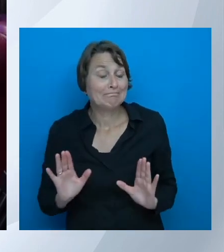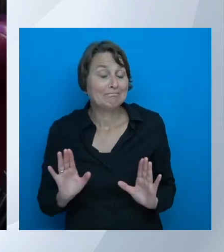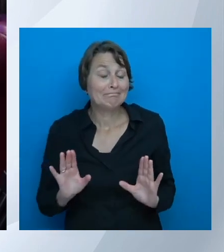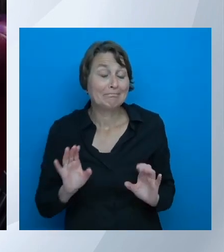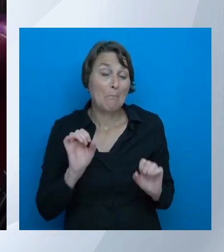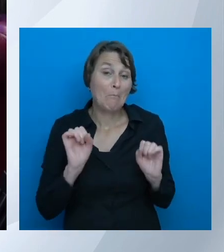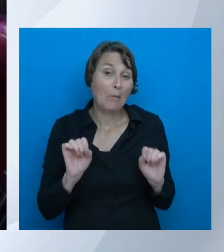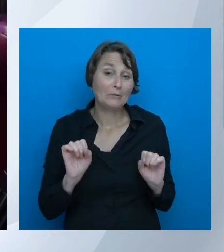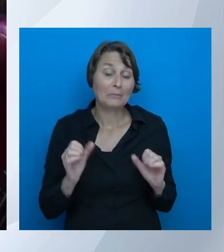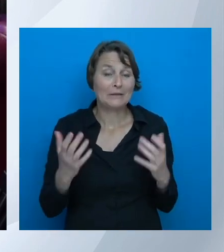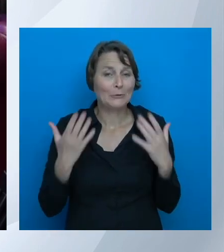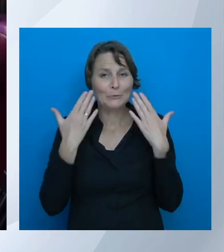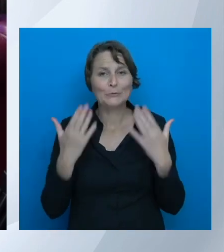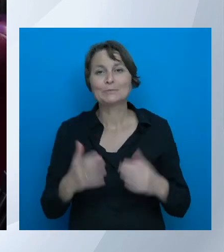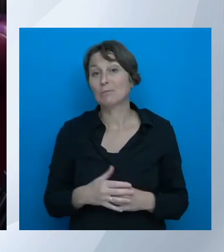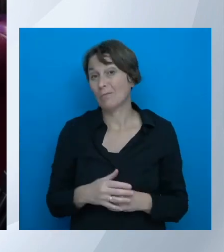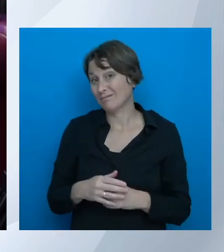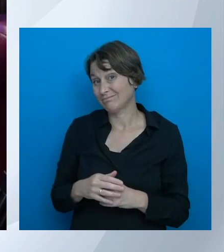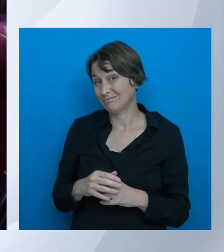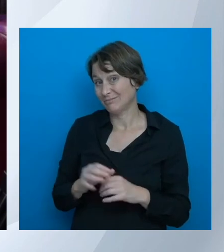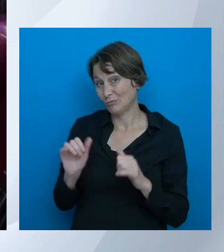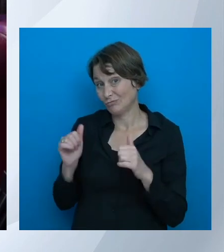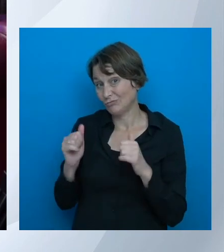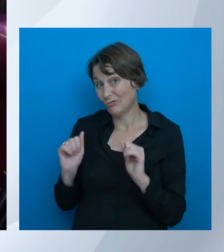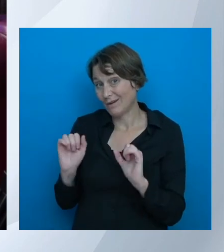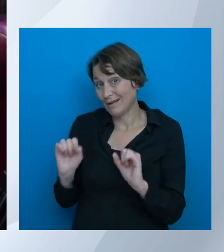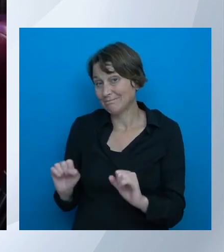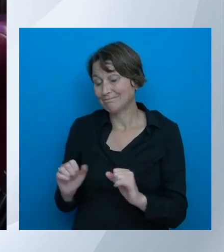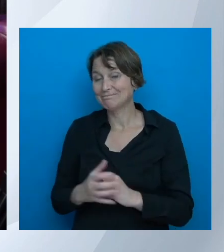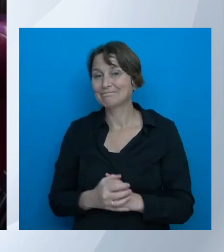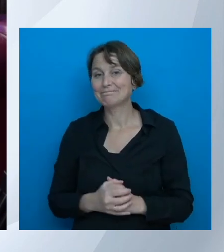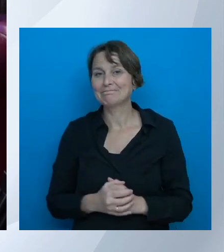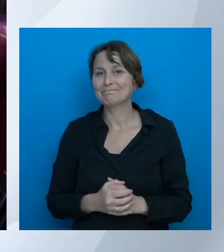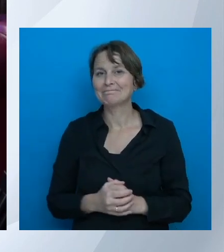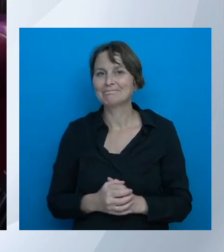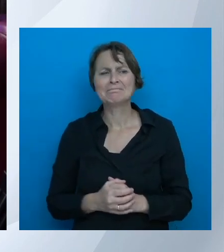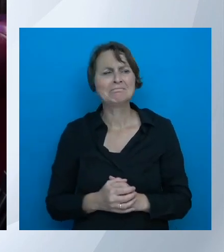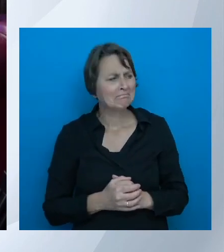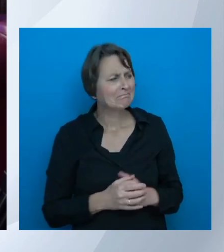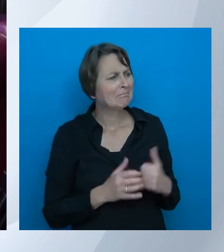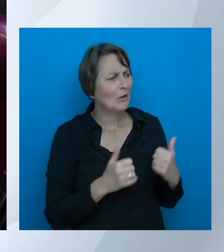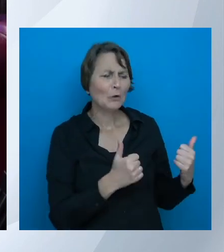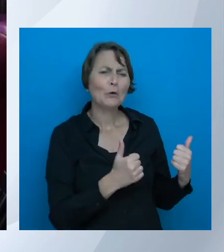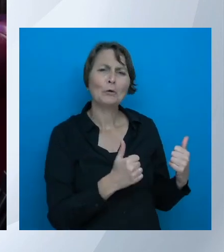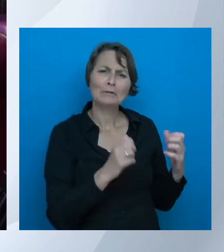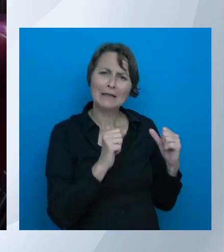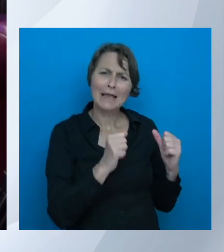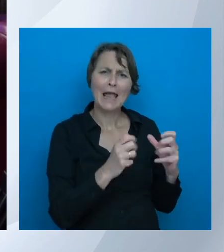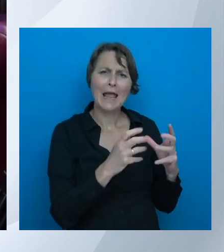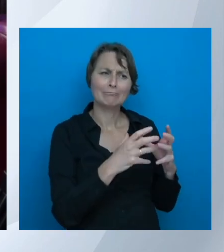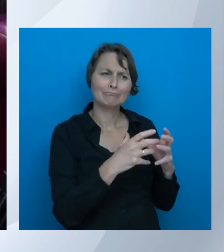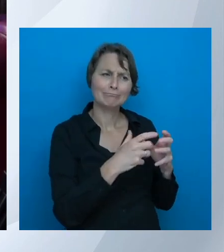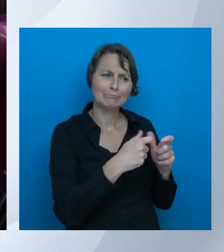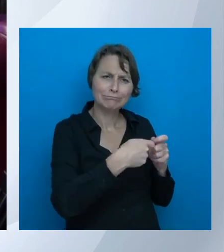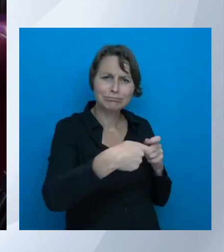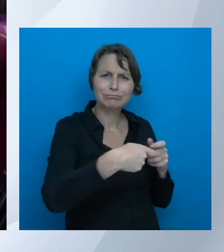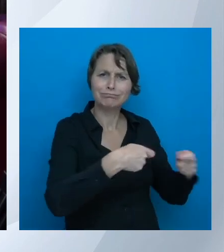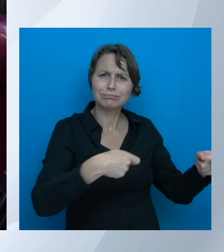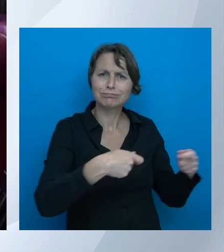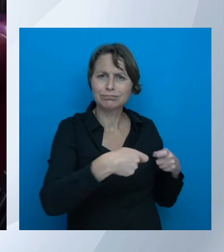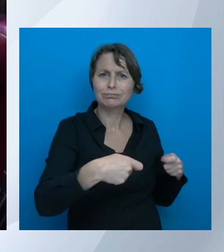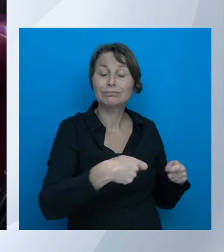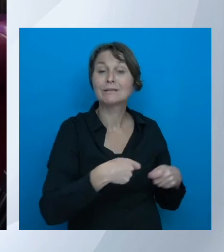Okay. you could try. No, it's nice that at least it's extensible and it looks like the way to go. And it's all YAML files,